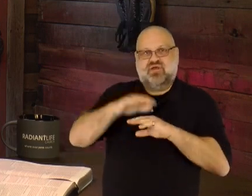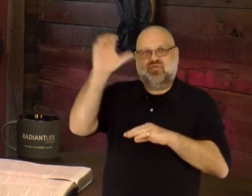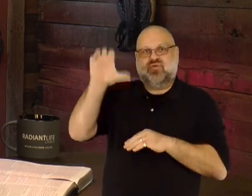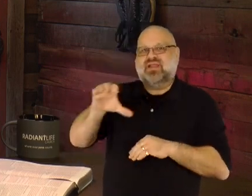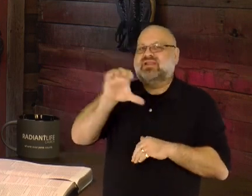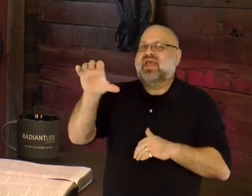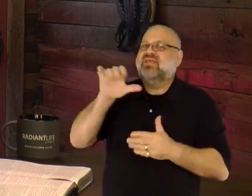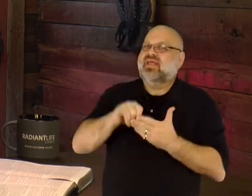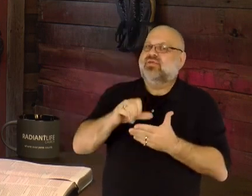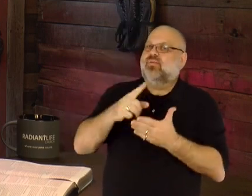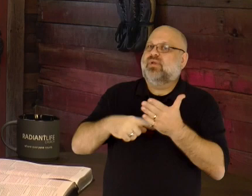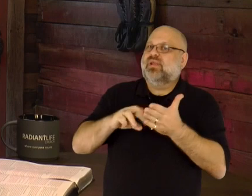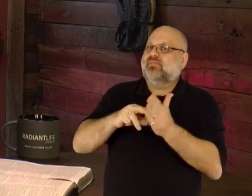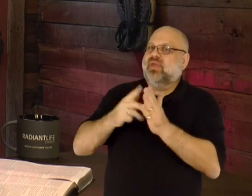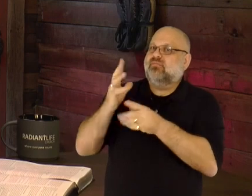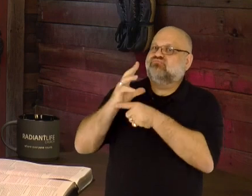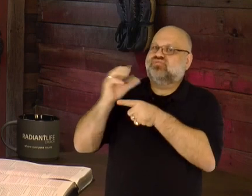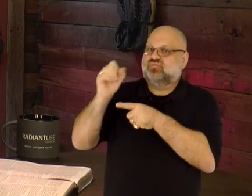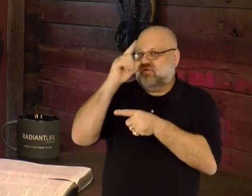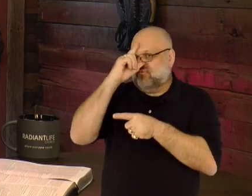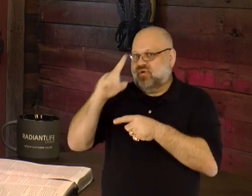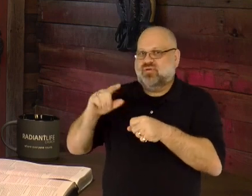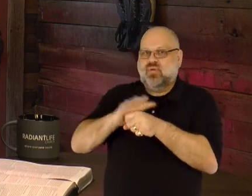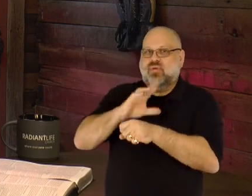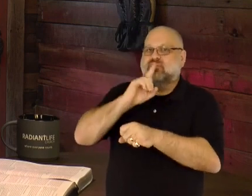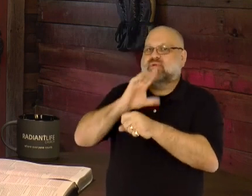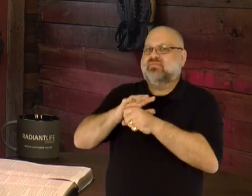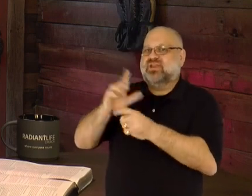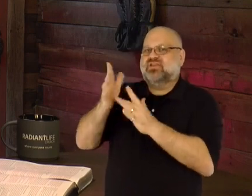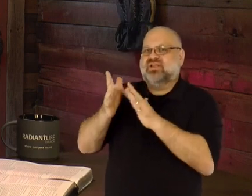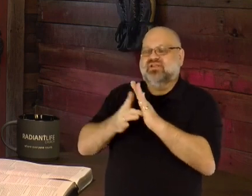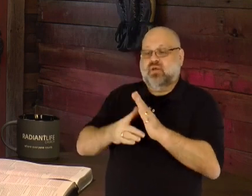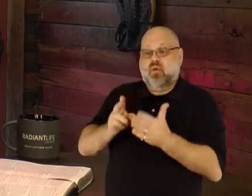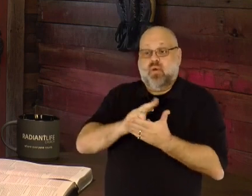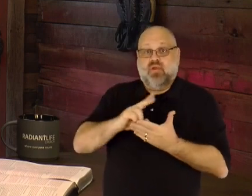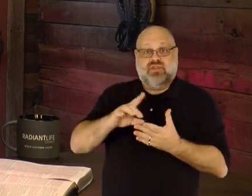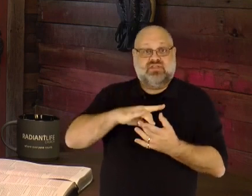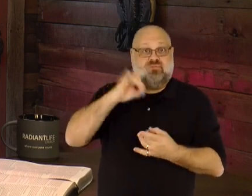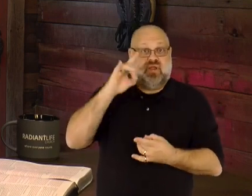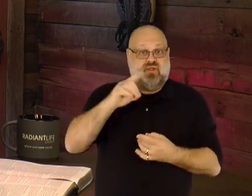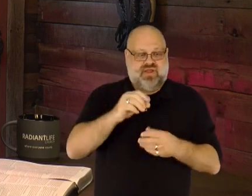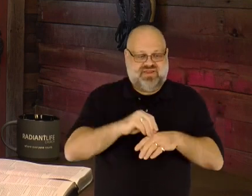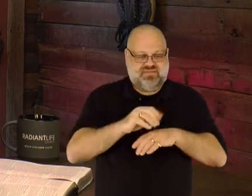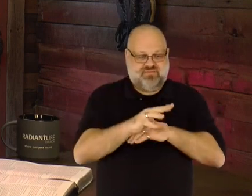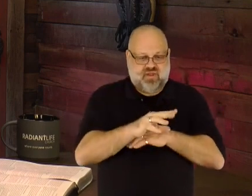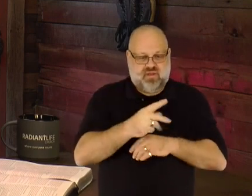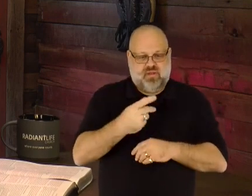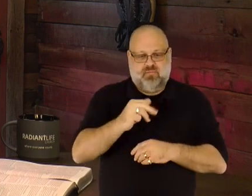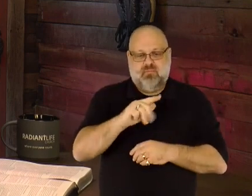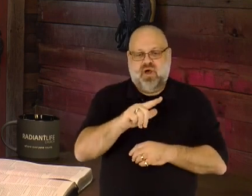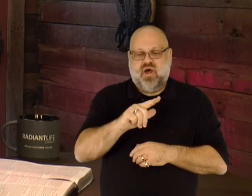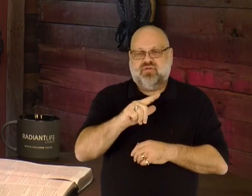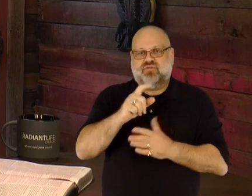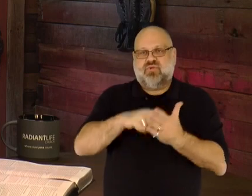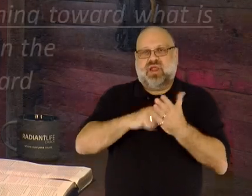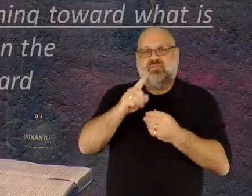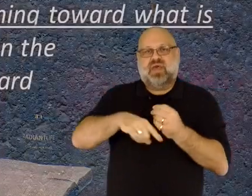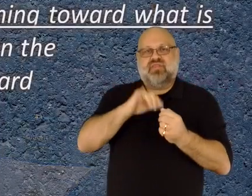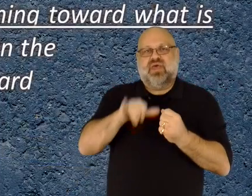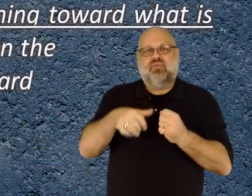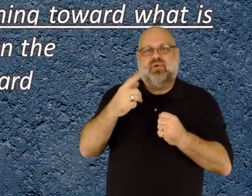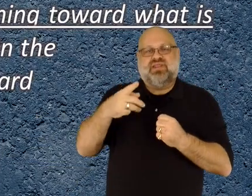for Jesus. The Holy Spirit inspired Paul to write about the one thing in Philippians 3:12 through 14, where we